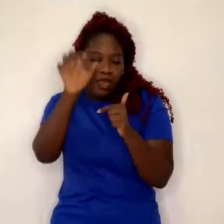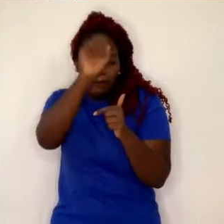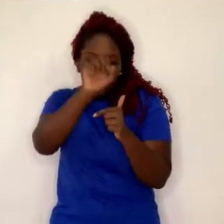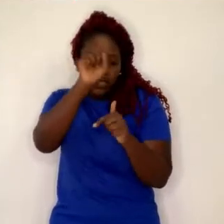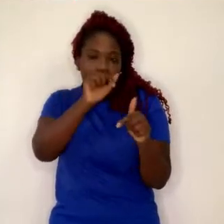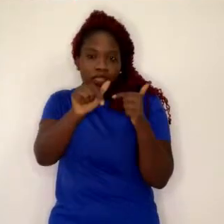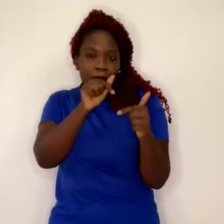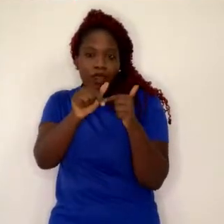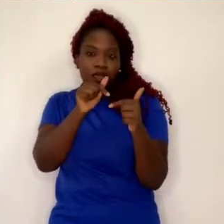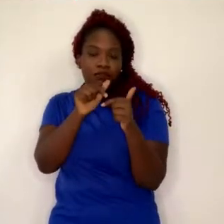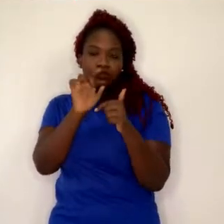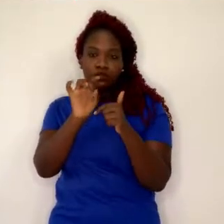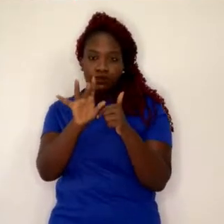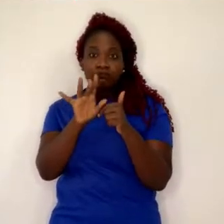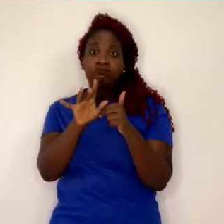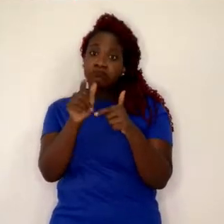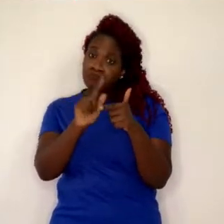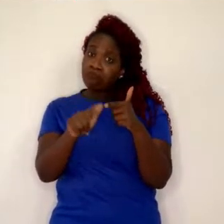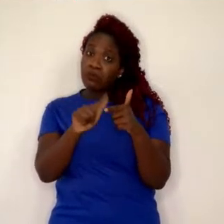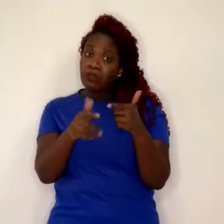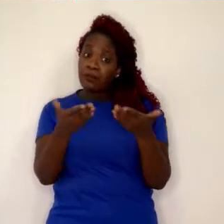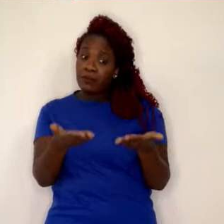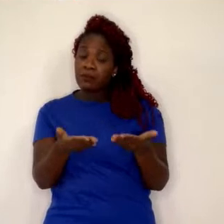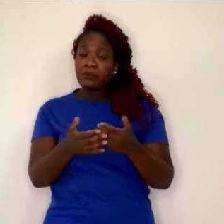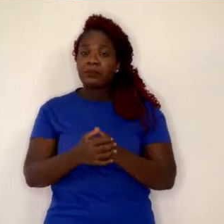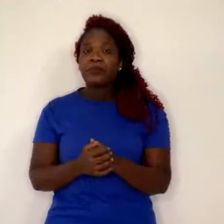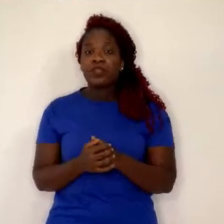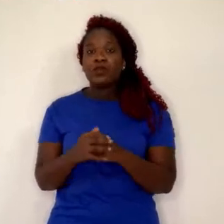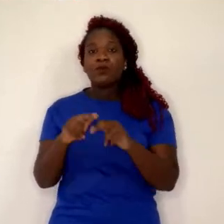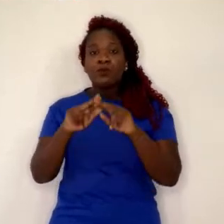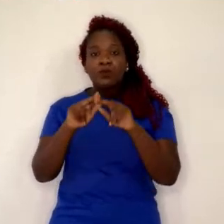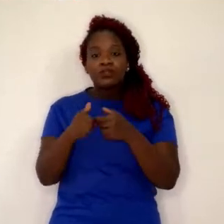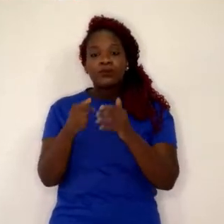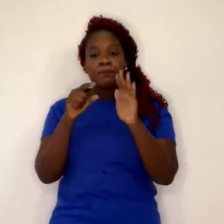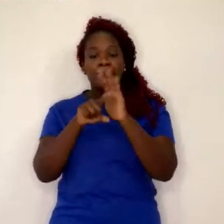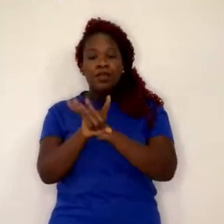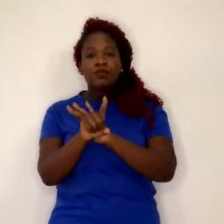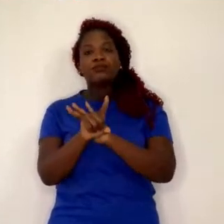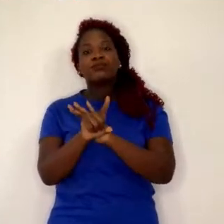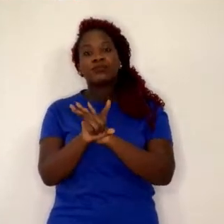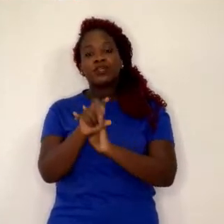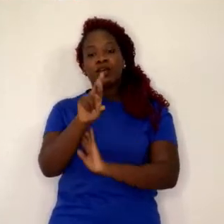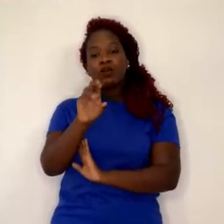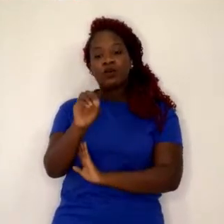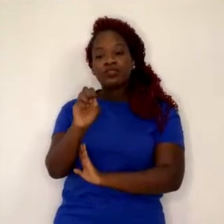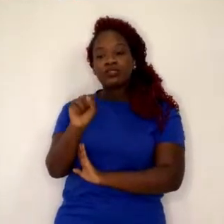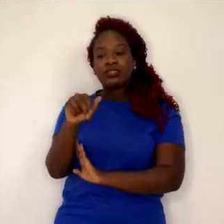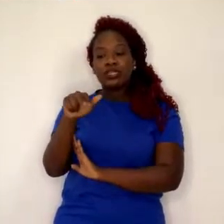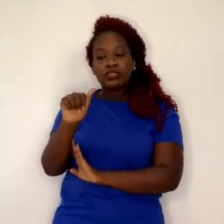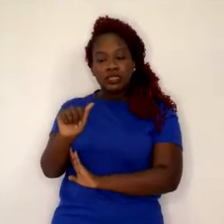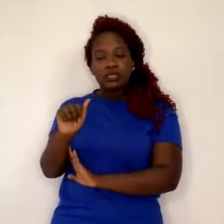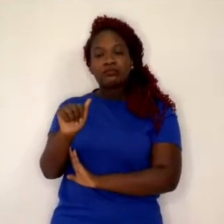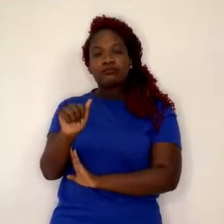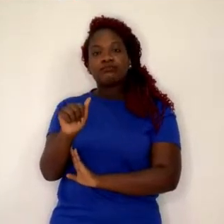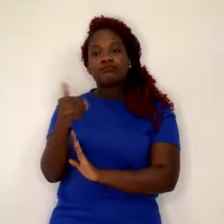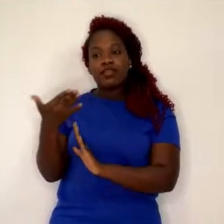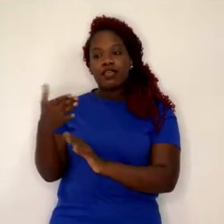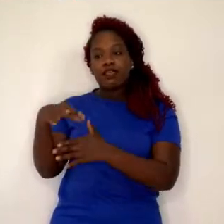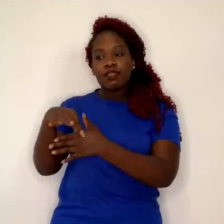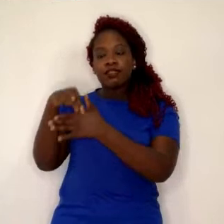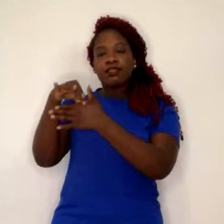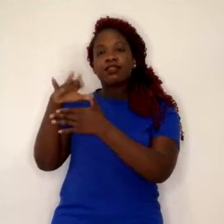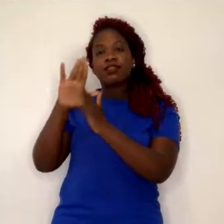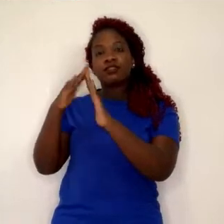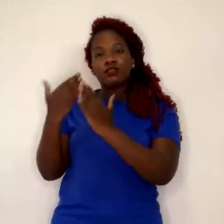being trained to be in the job market. So then I would like to ask Professora Rosana,